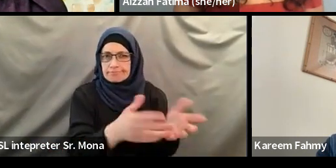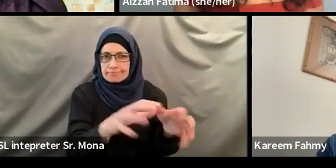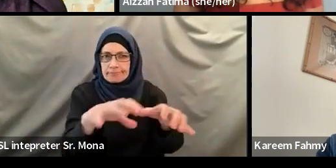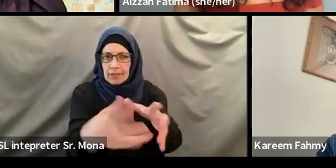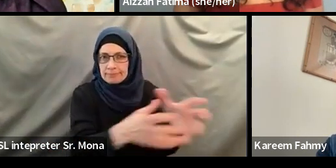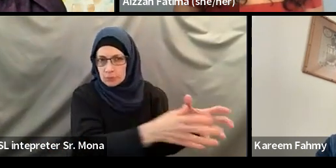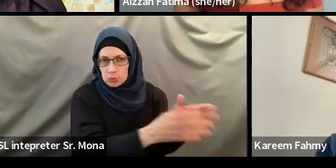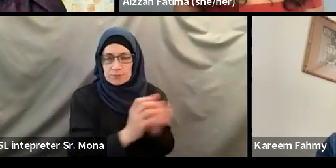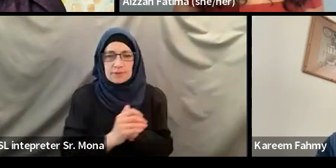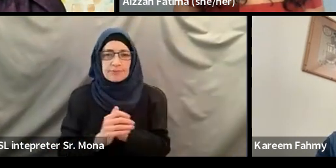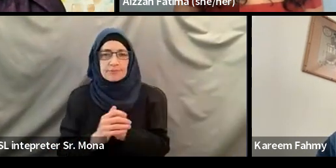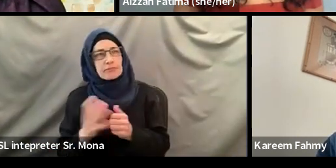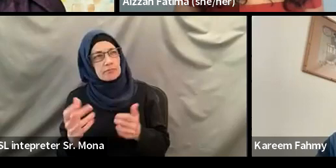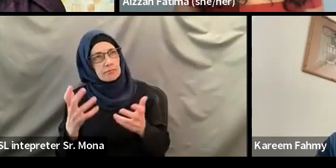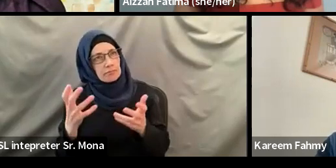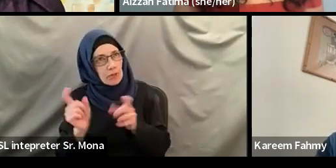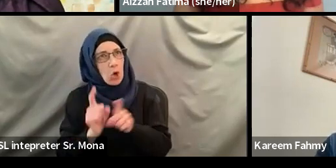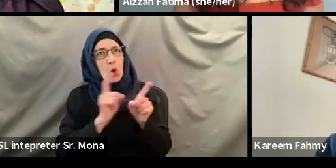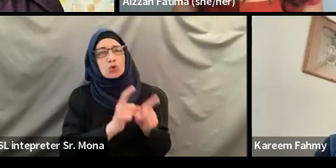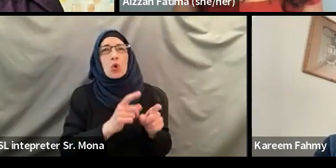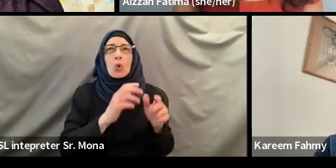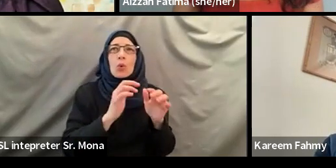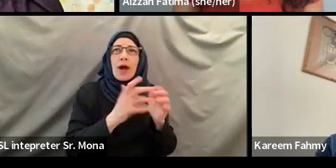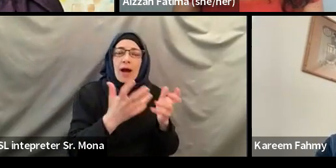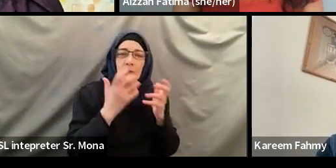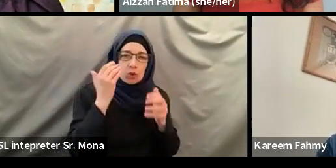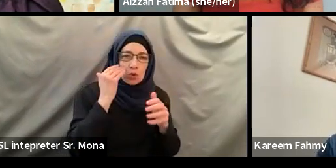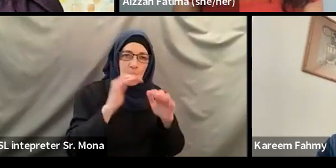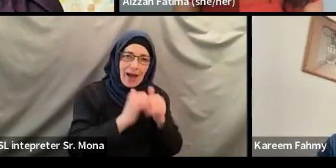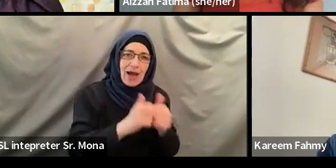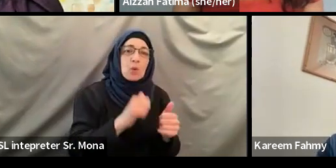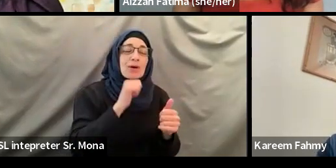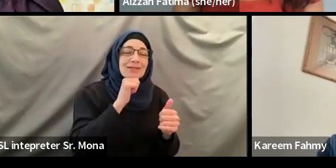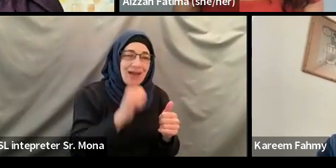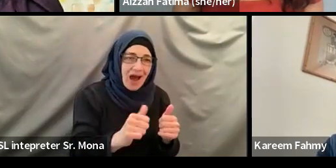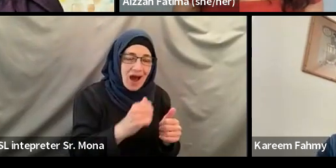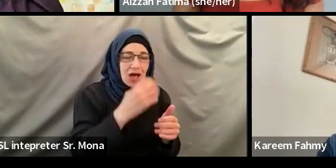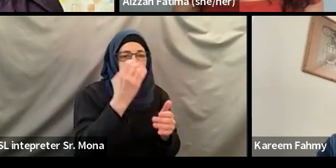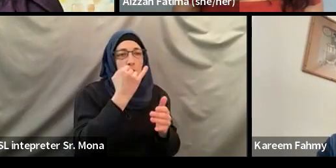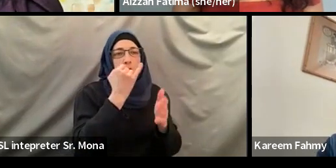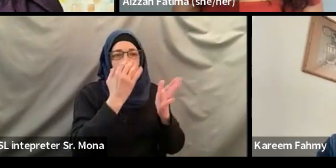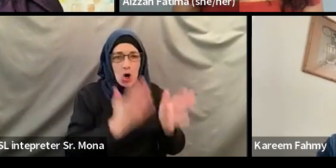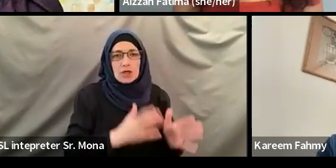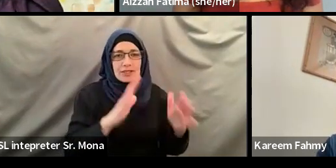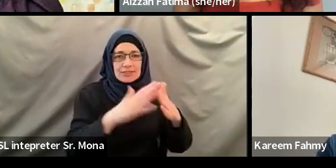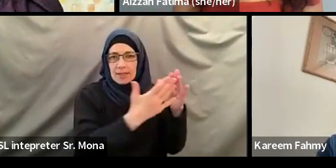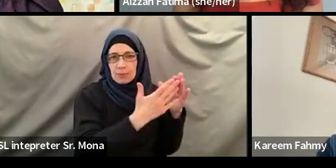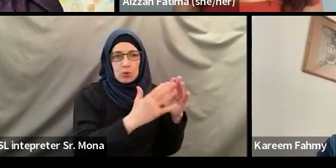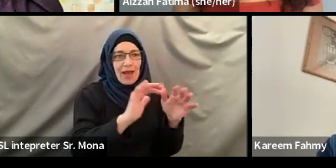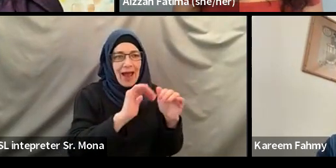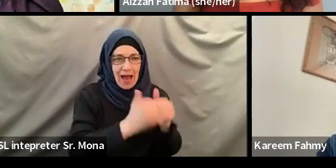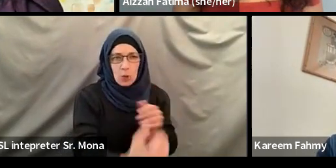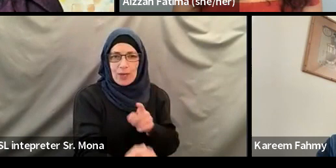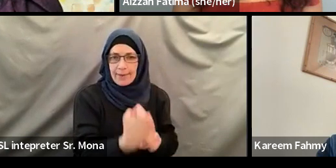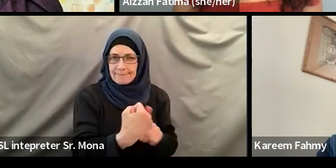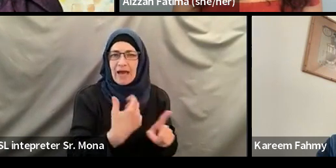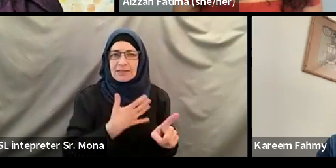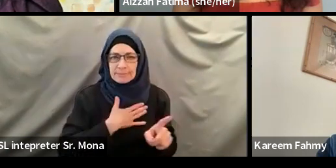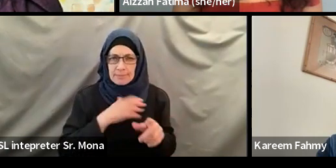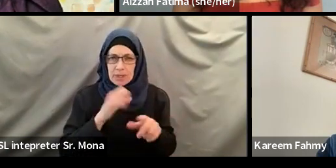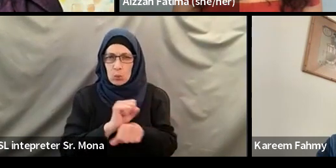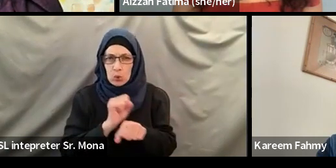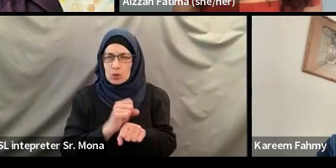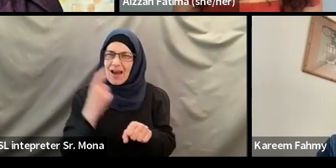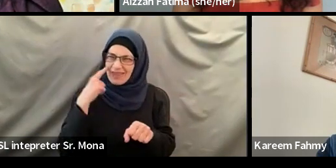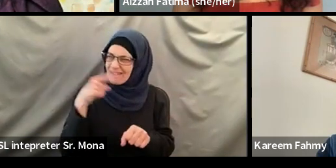how have like non-artist community have like impacted my work, or I think that was the original question of like how that has